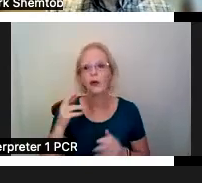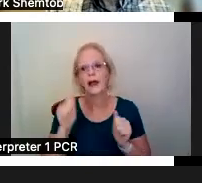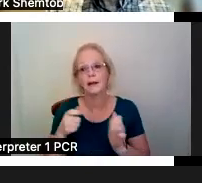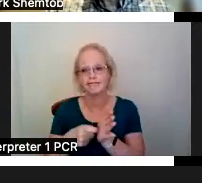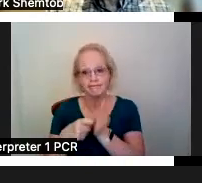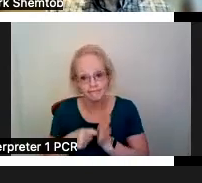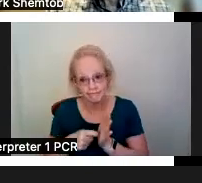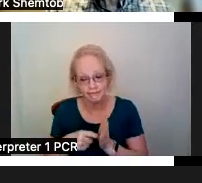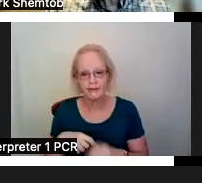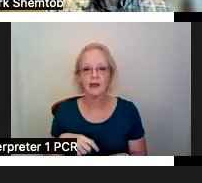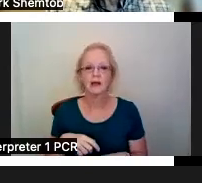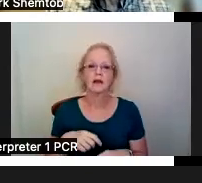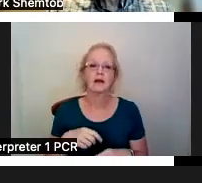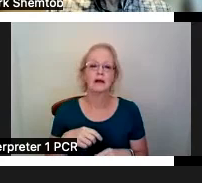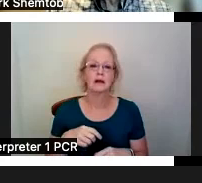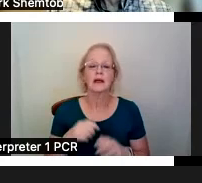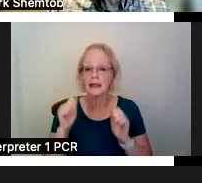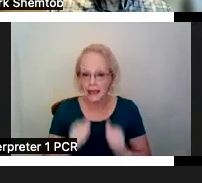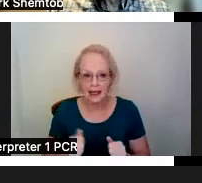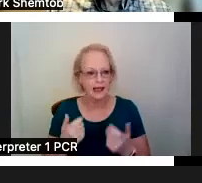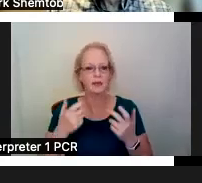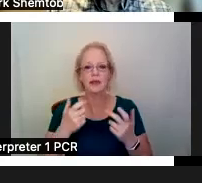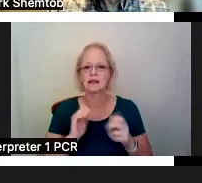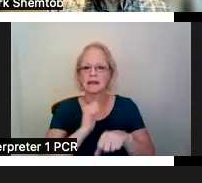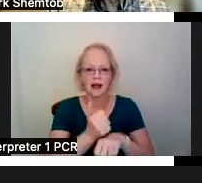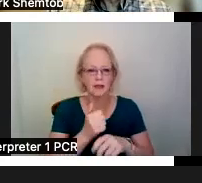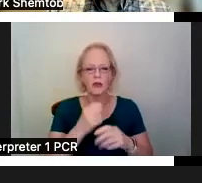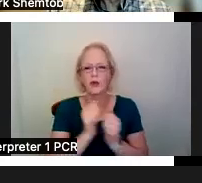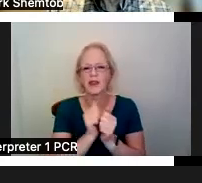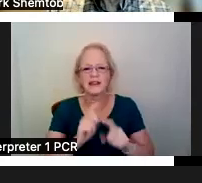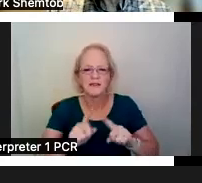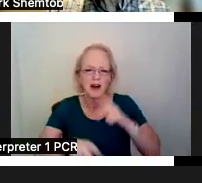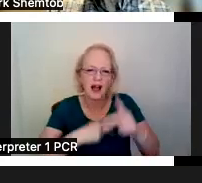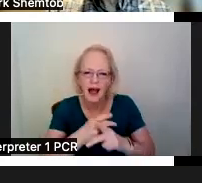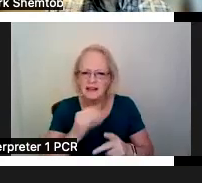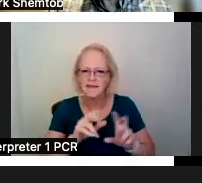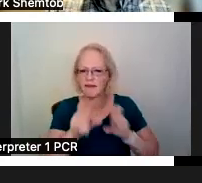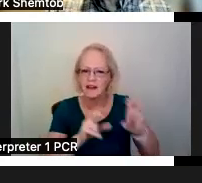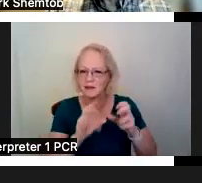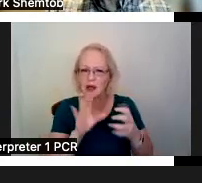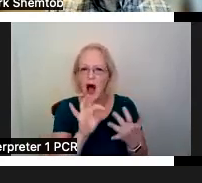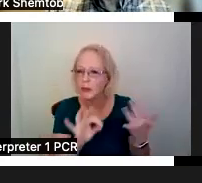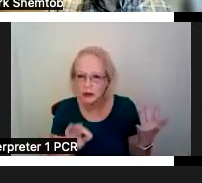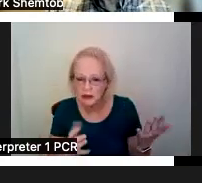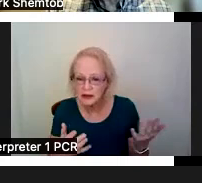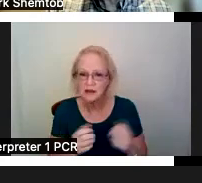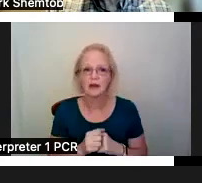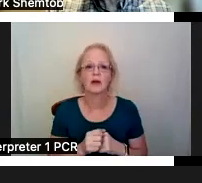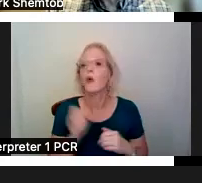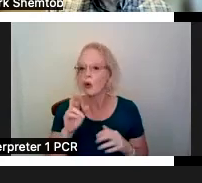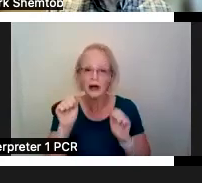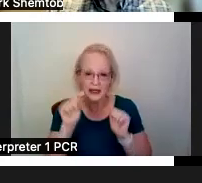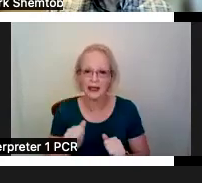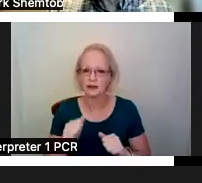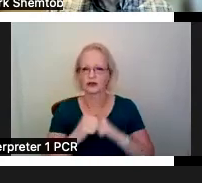be built using different types of investment allocation options. They could also be structured